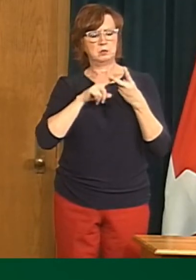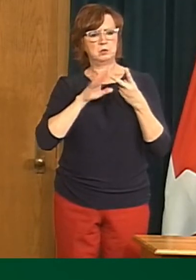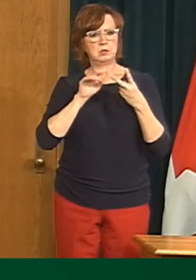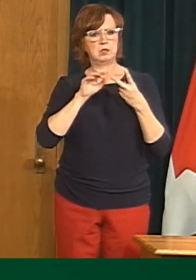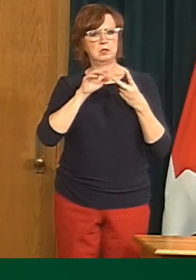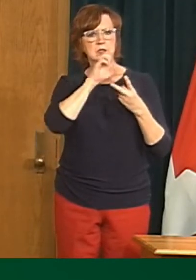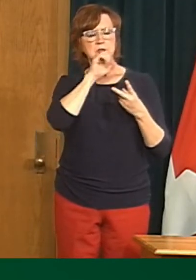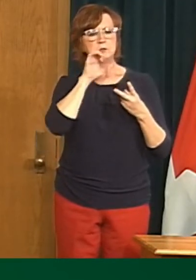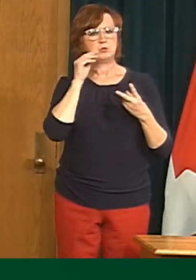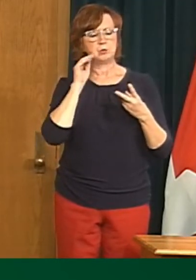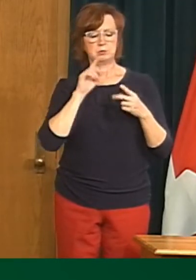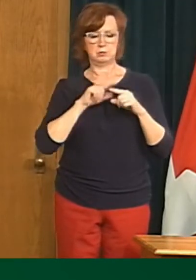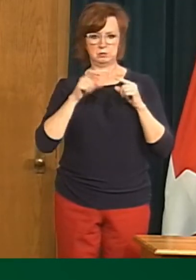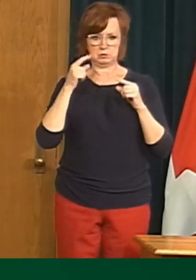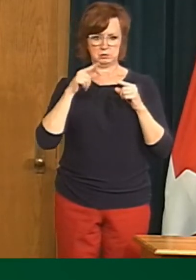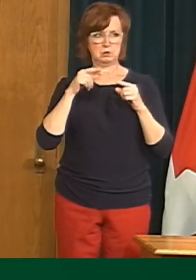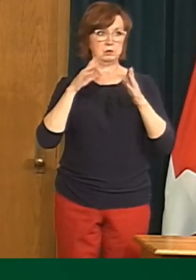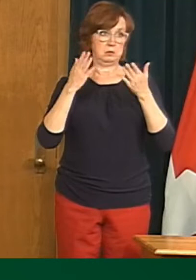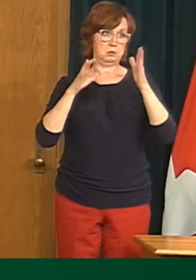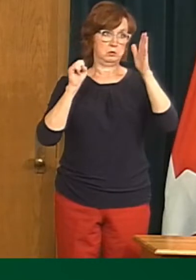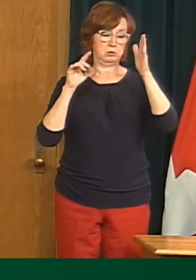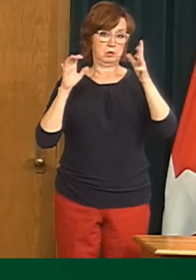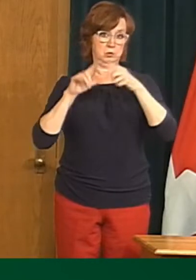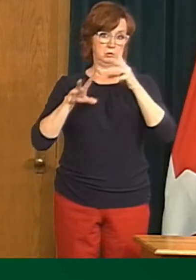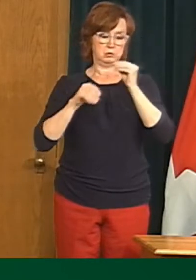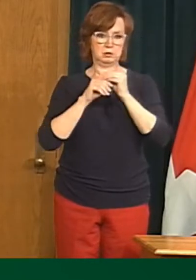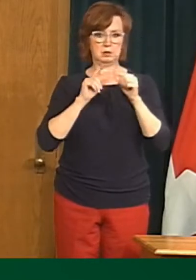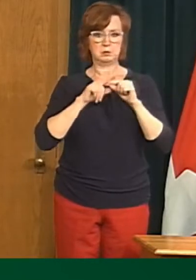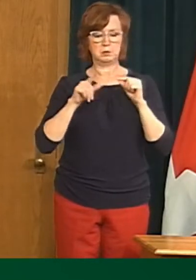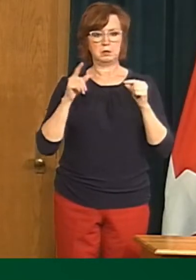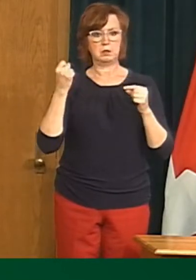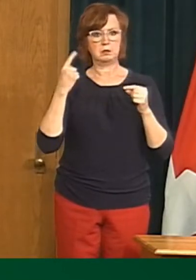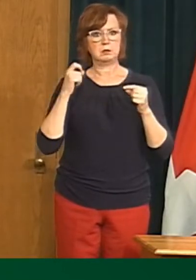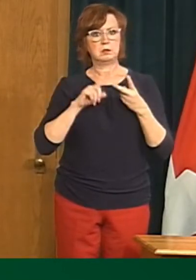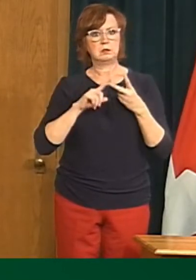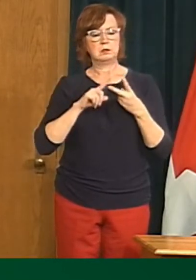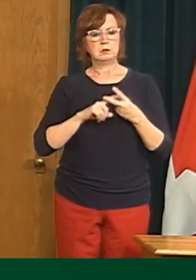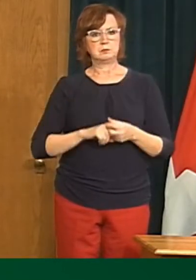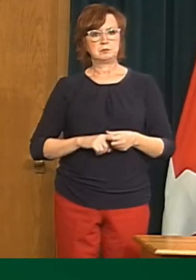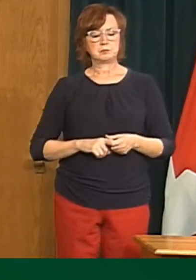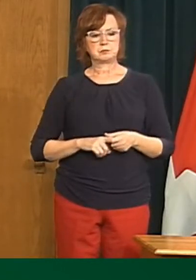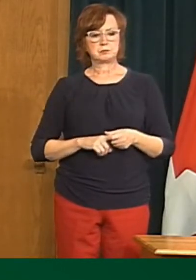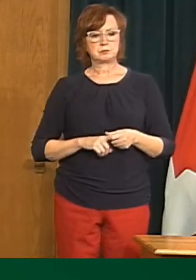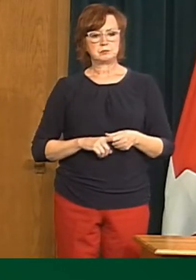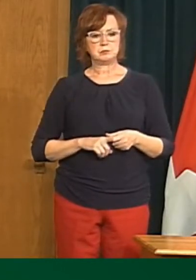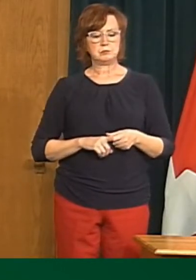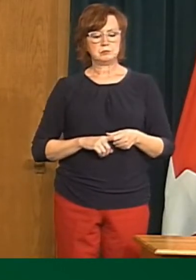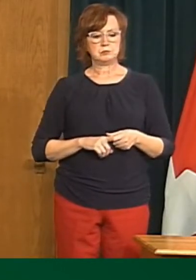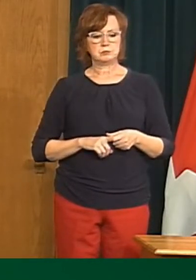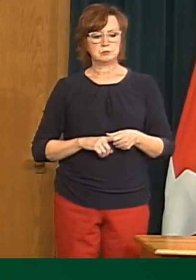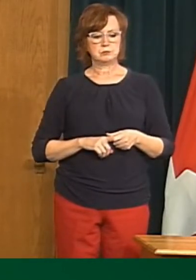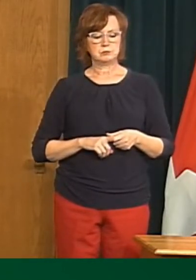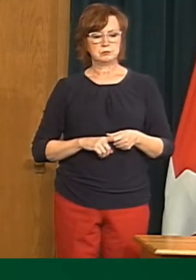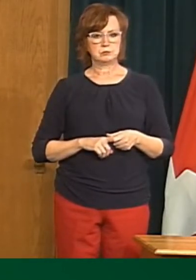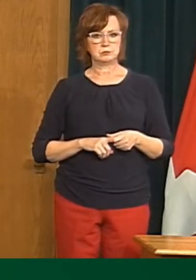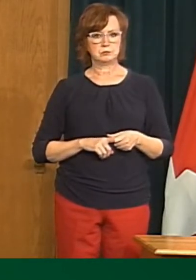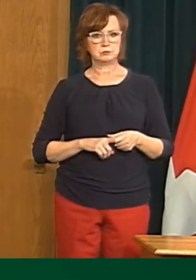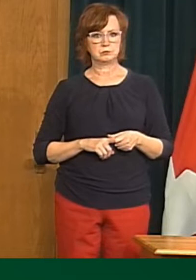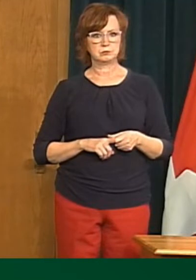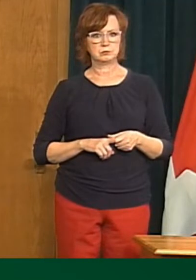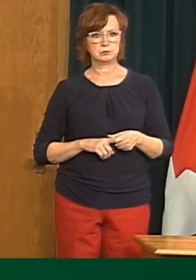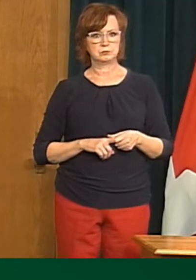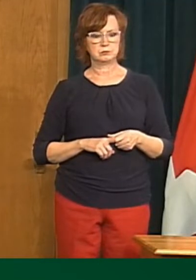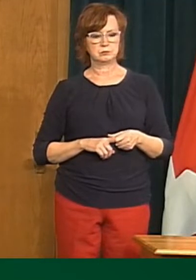since the amalgamation of the health regions. They in some years will look different. It might not, obviously, because of the size of the province, be